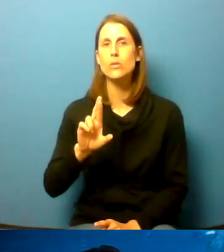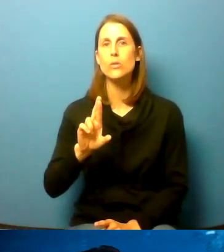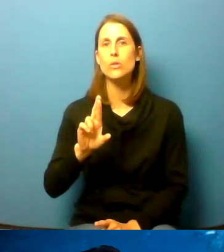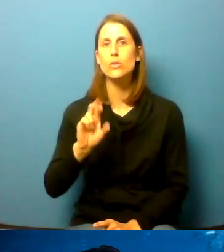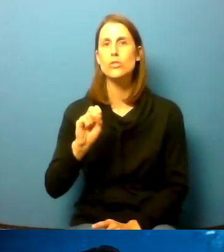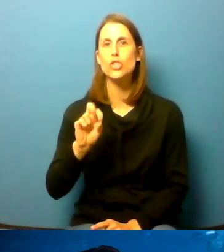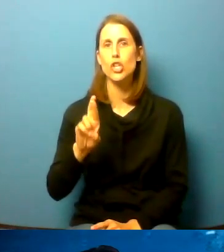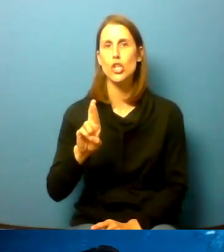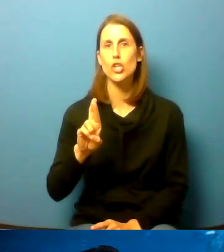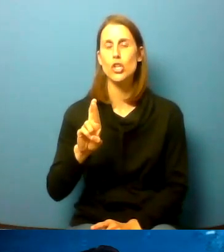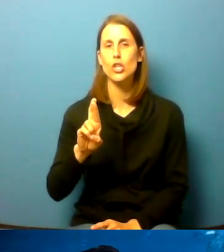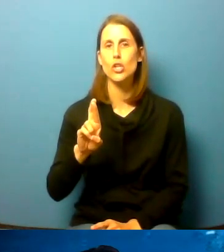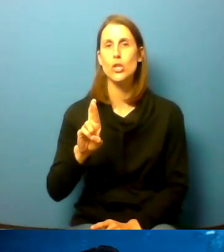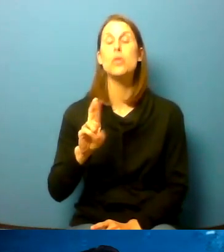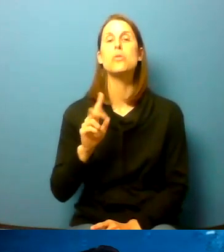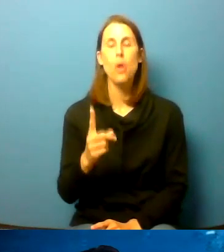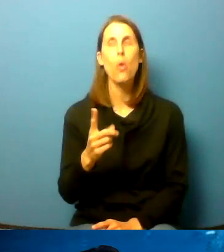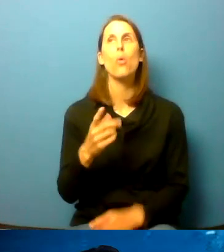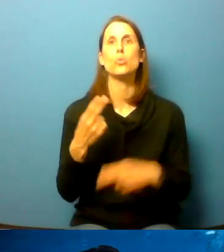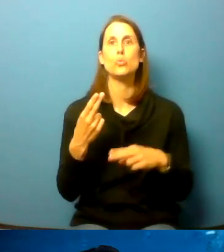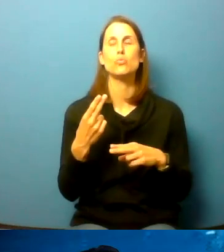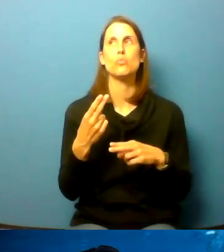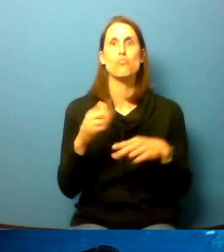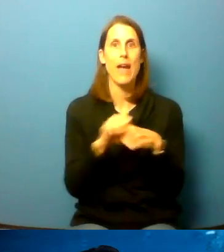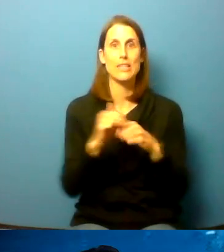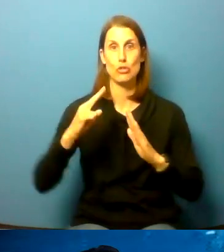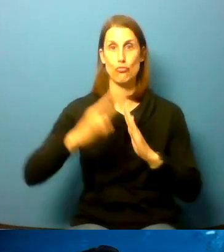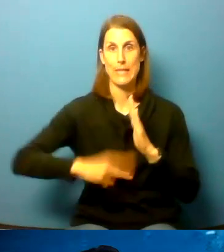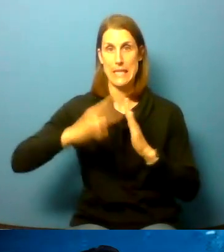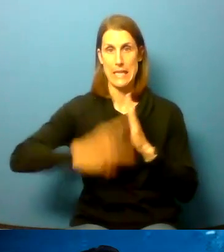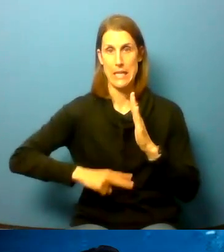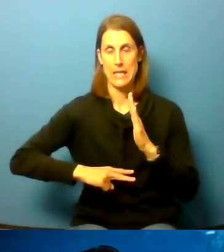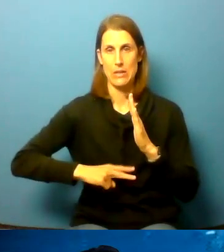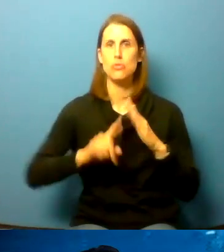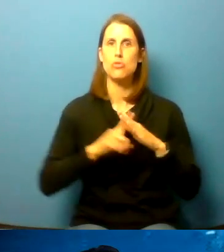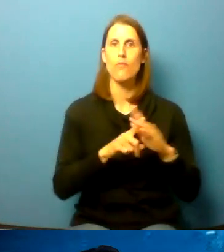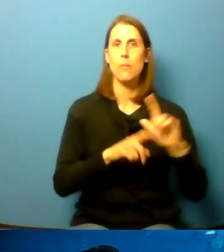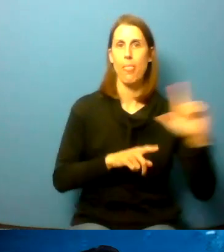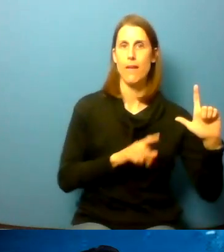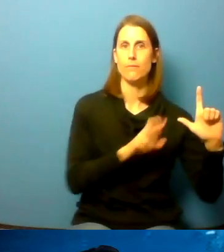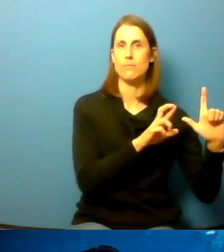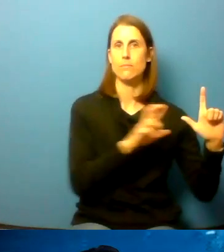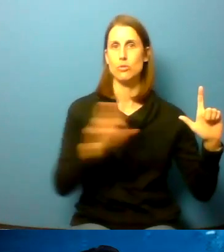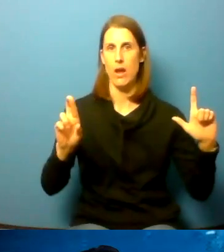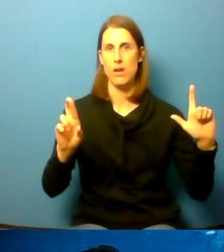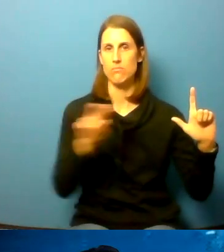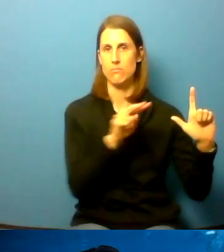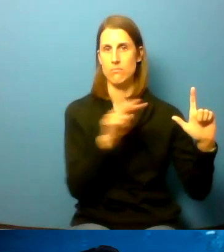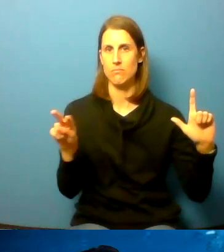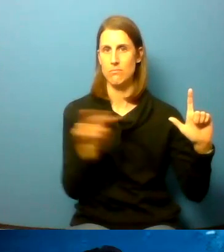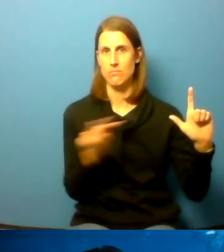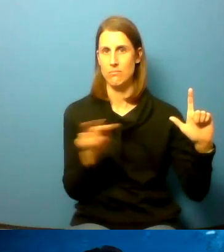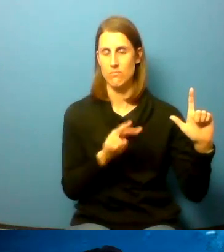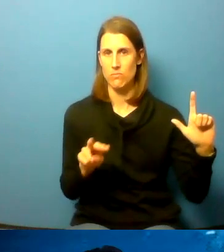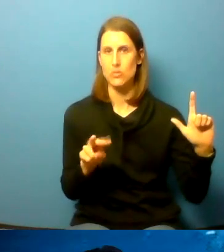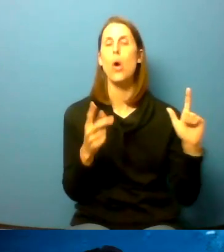and starting and going left to right. And it's kind of hard to see the white cursor on a white page. So I did an ice cream cone, which